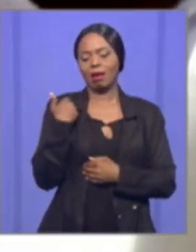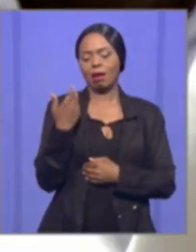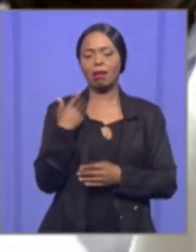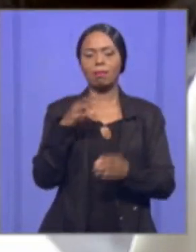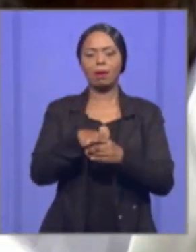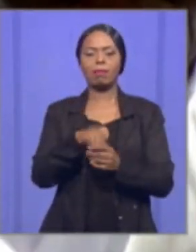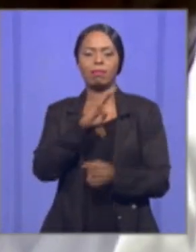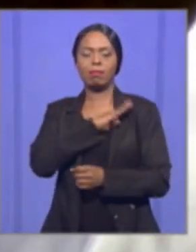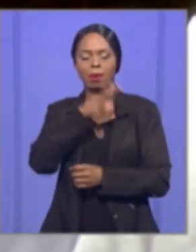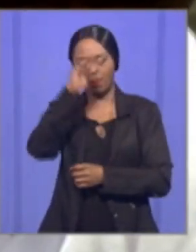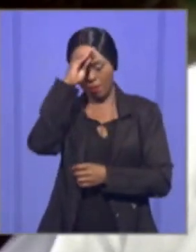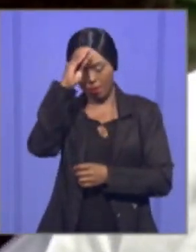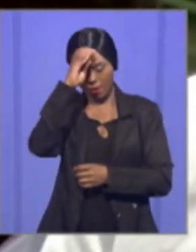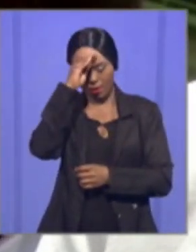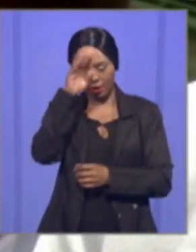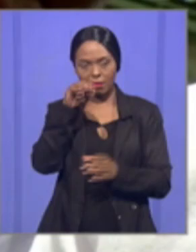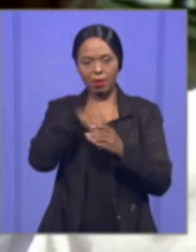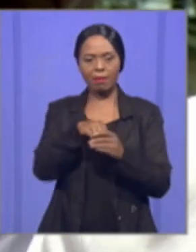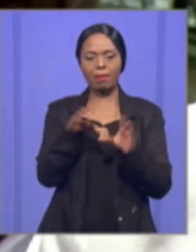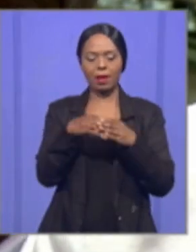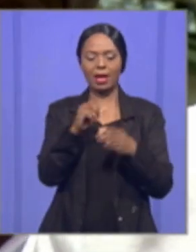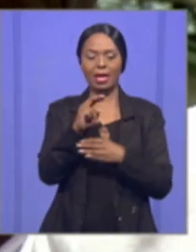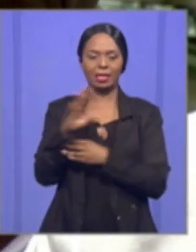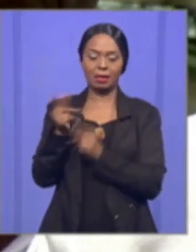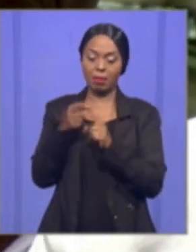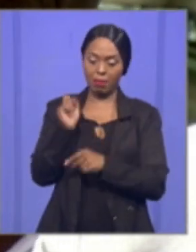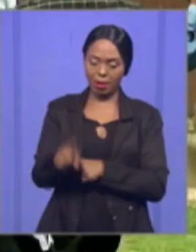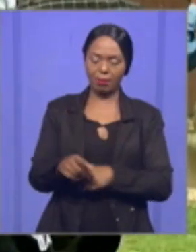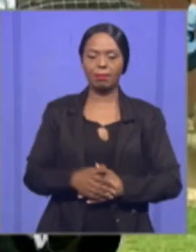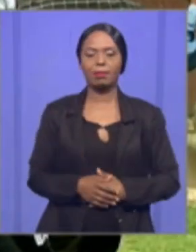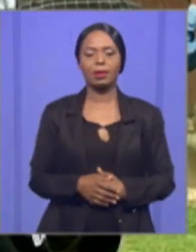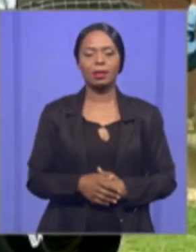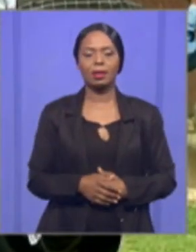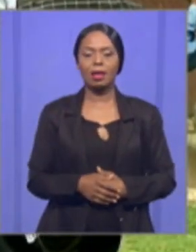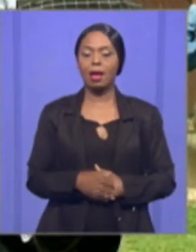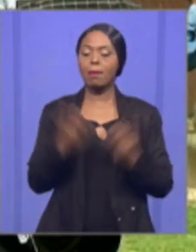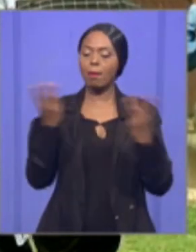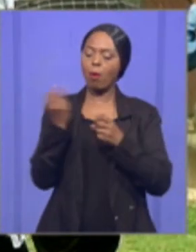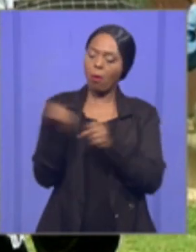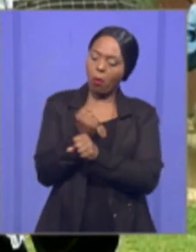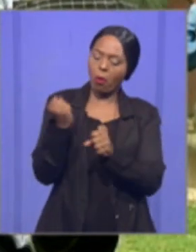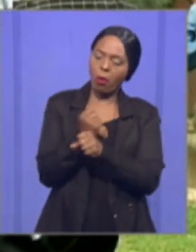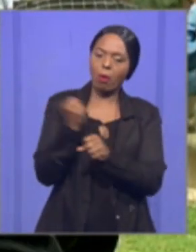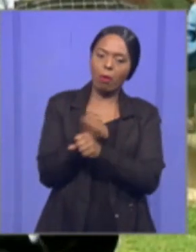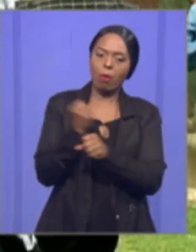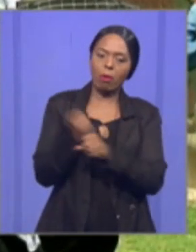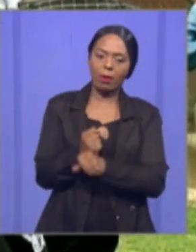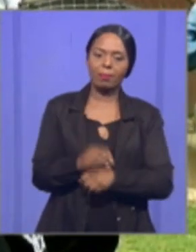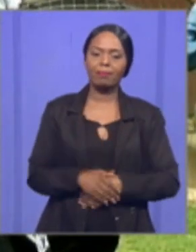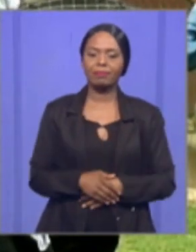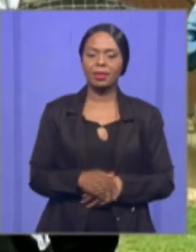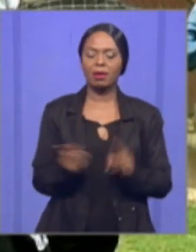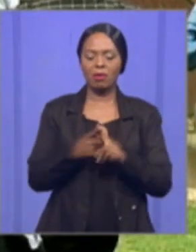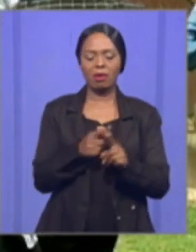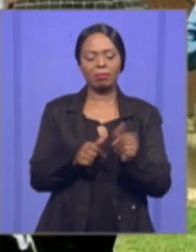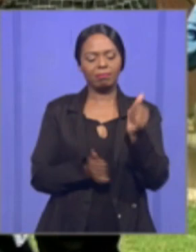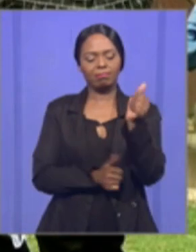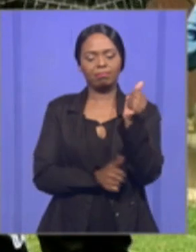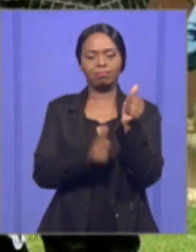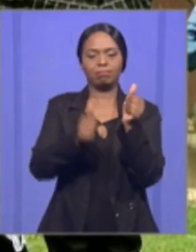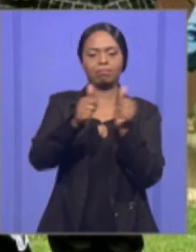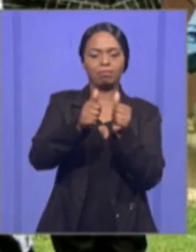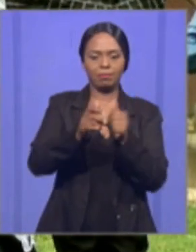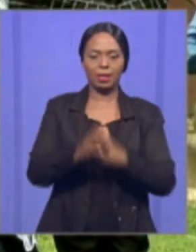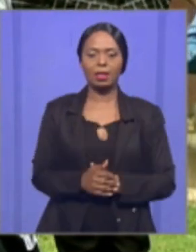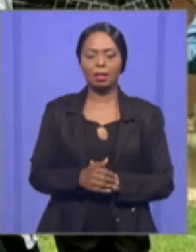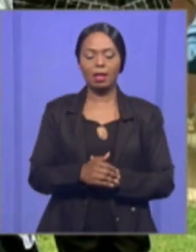ba sepodisi le sesole mo ANC. Jaaka batho ba na ba bereka ko tlase, re berekela